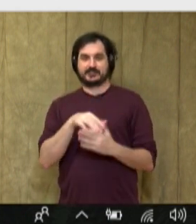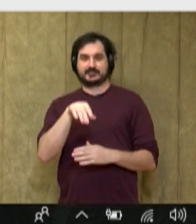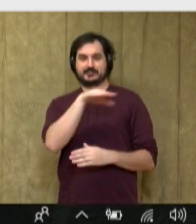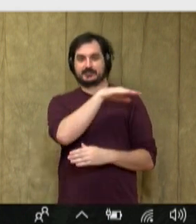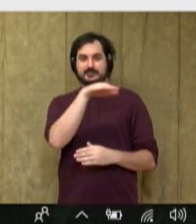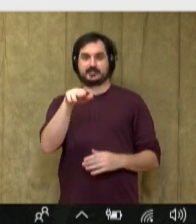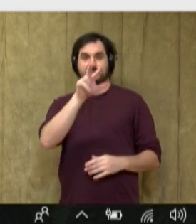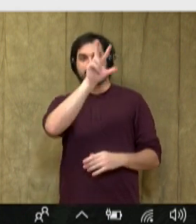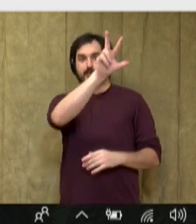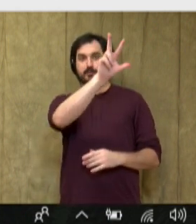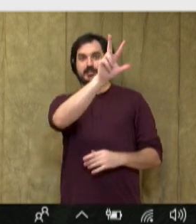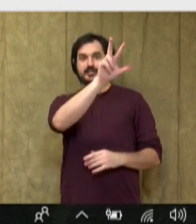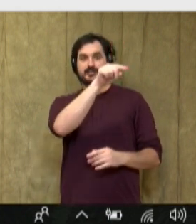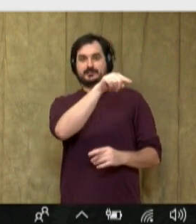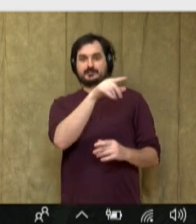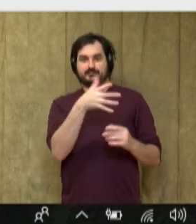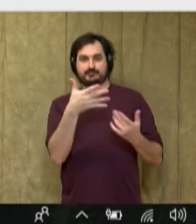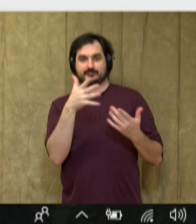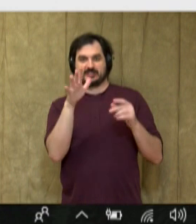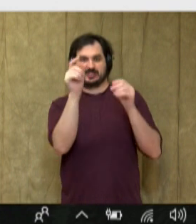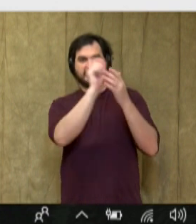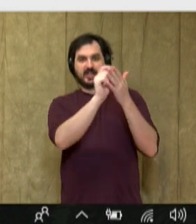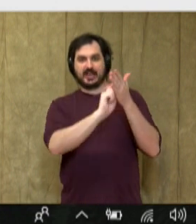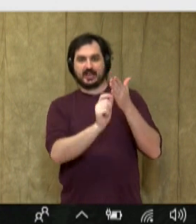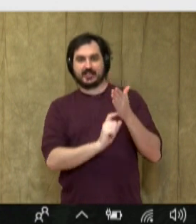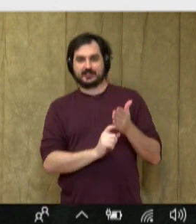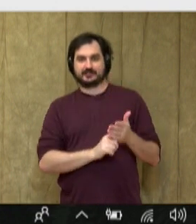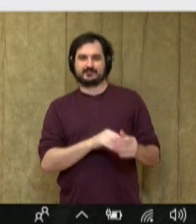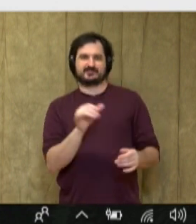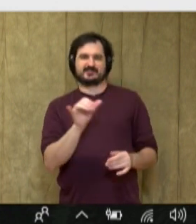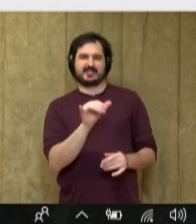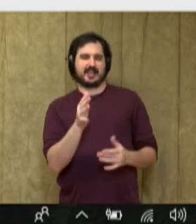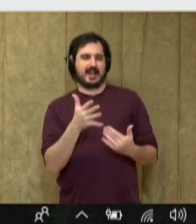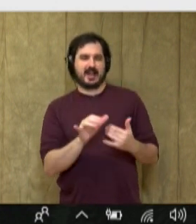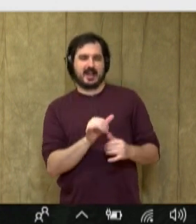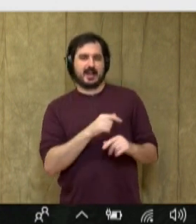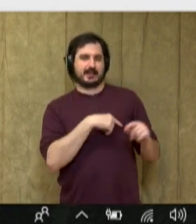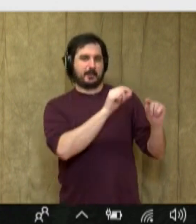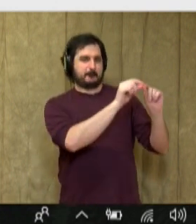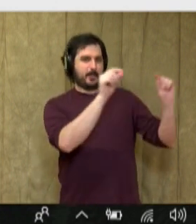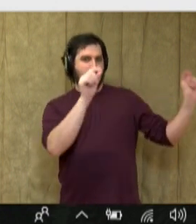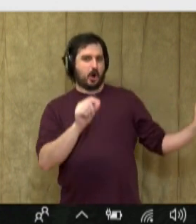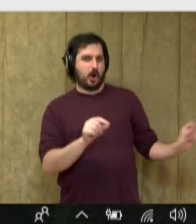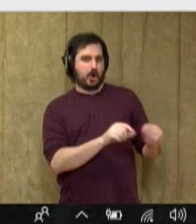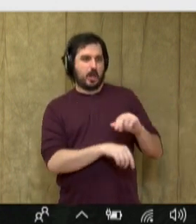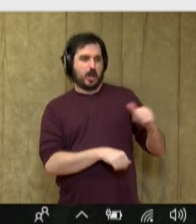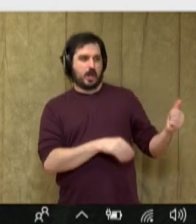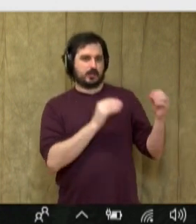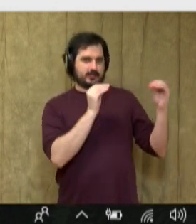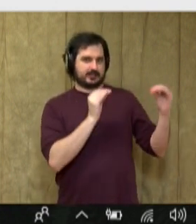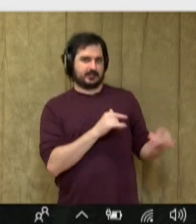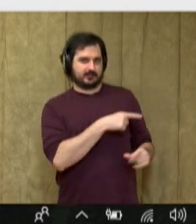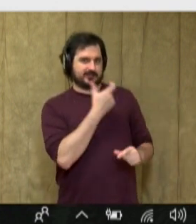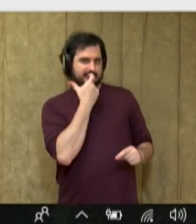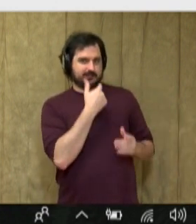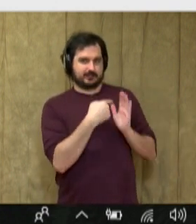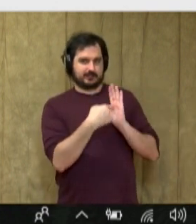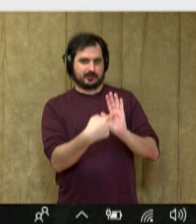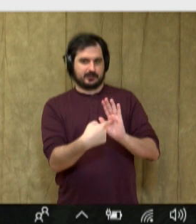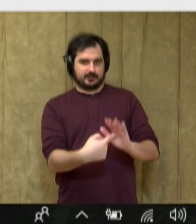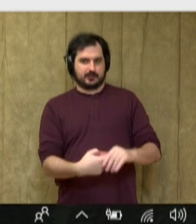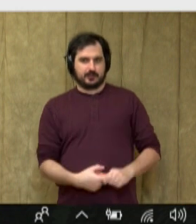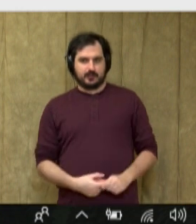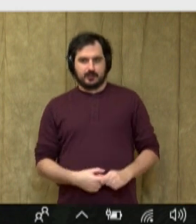Ms. Matani did. And then you have product, the answer when you multiply numbers together. A